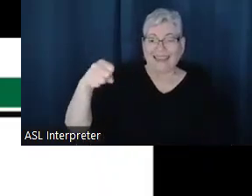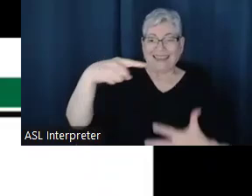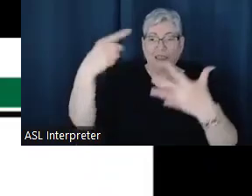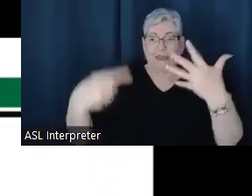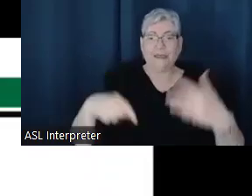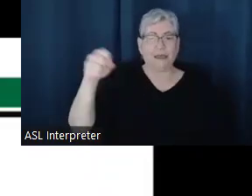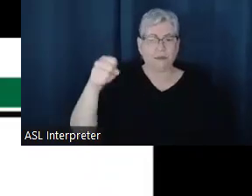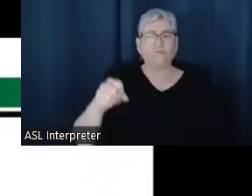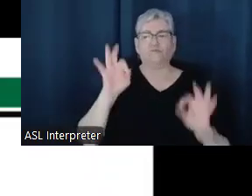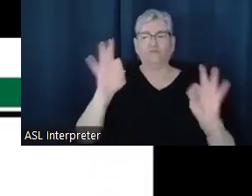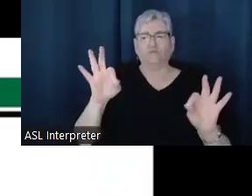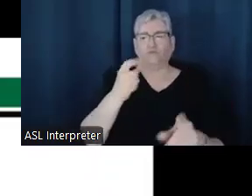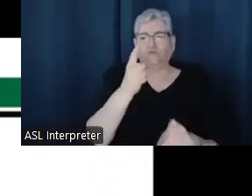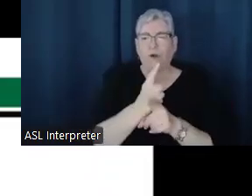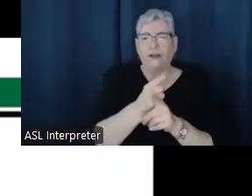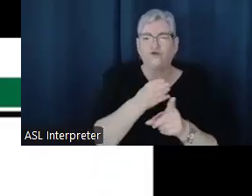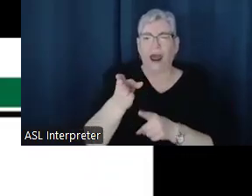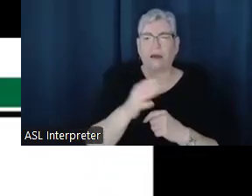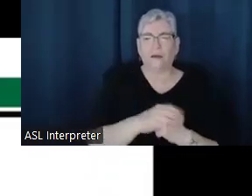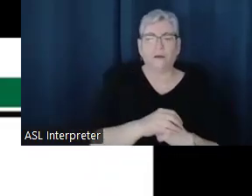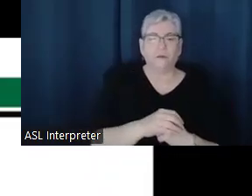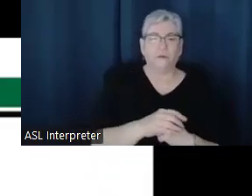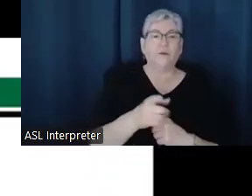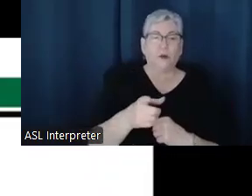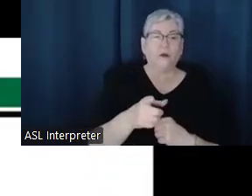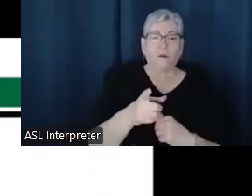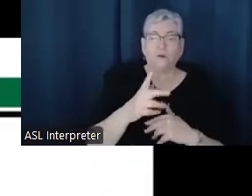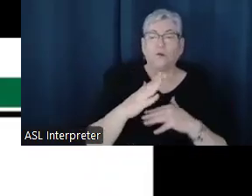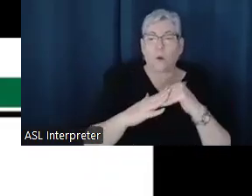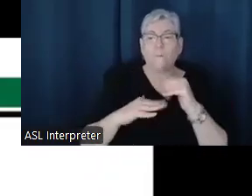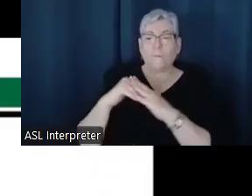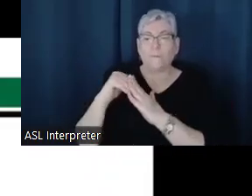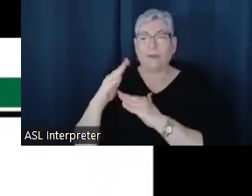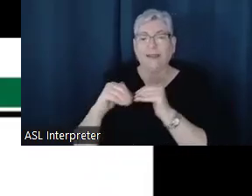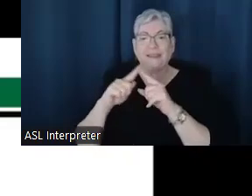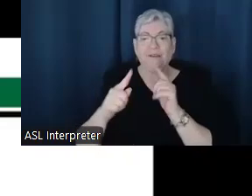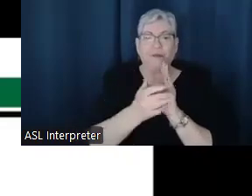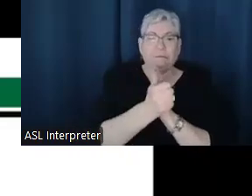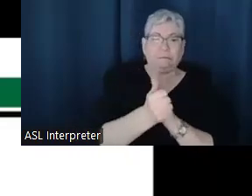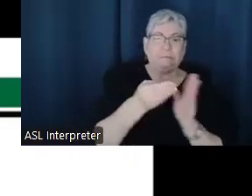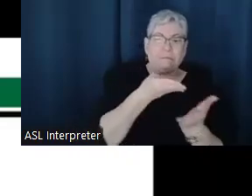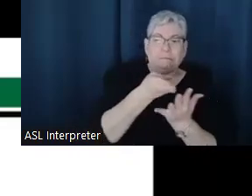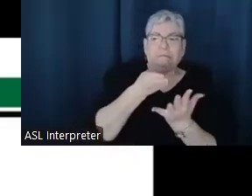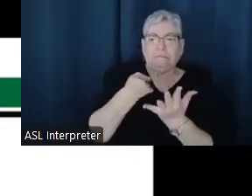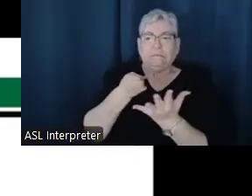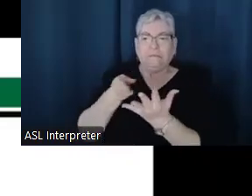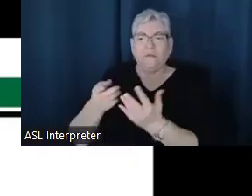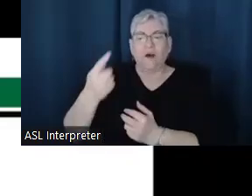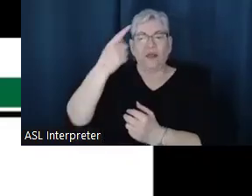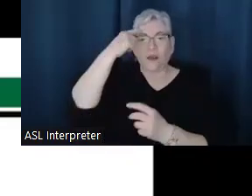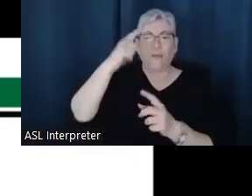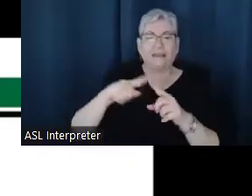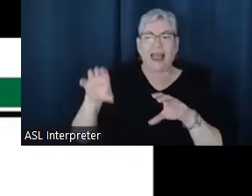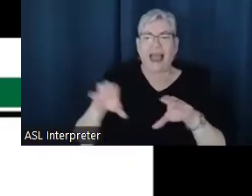track. So even as you're building all of these different competencies, think about activities that